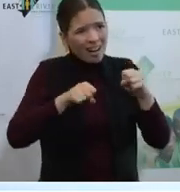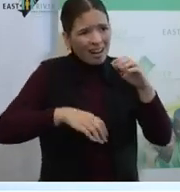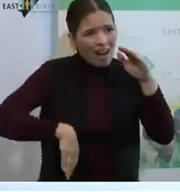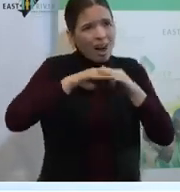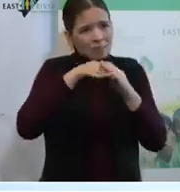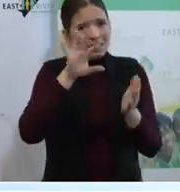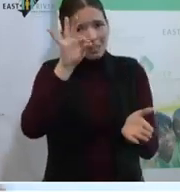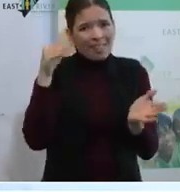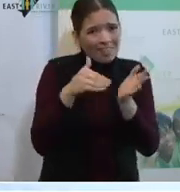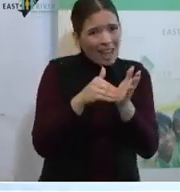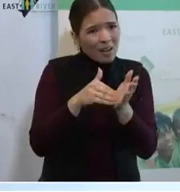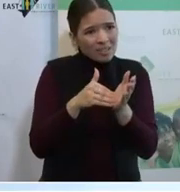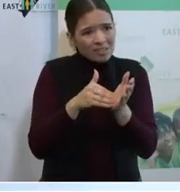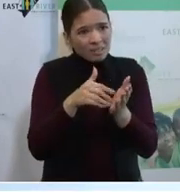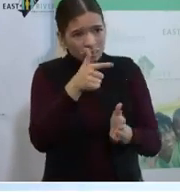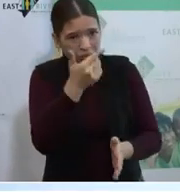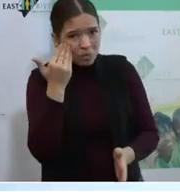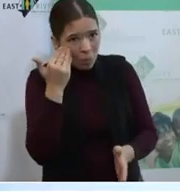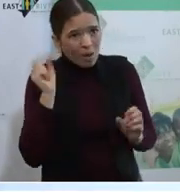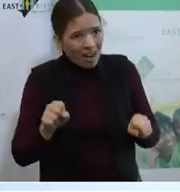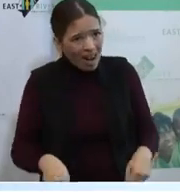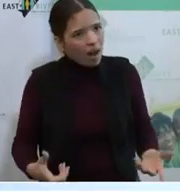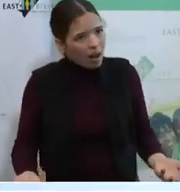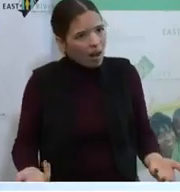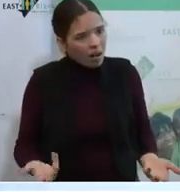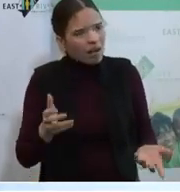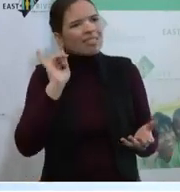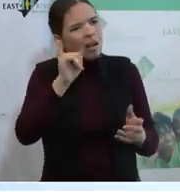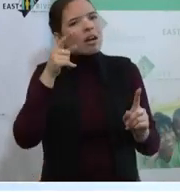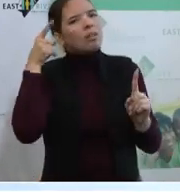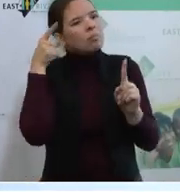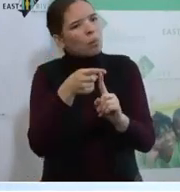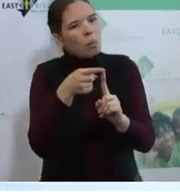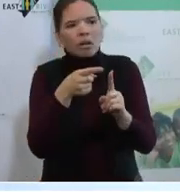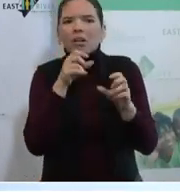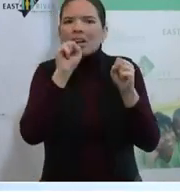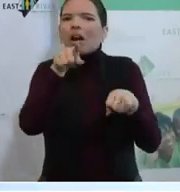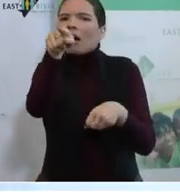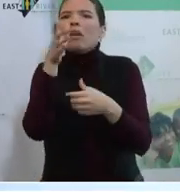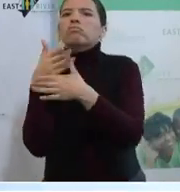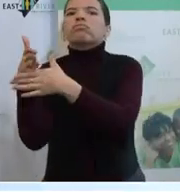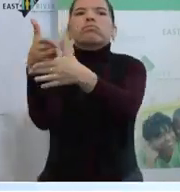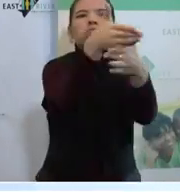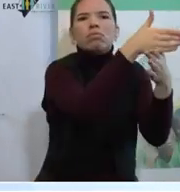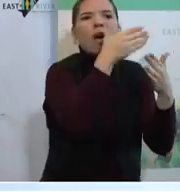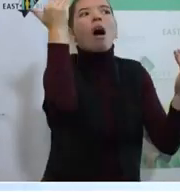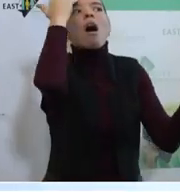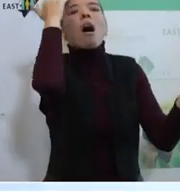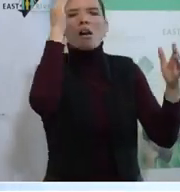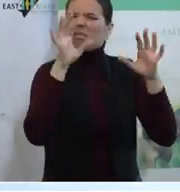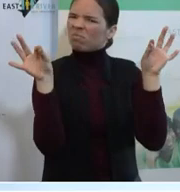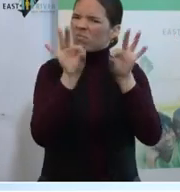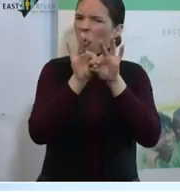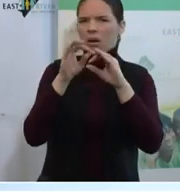So don't underestimate the power of those conversations.